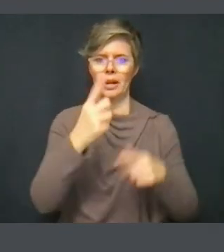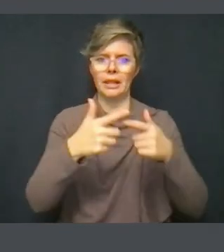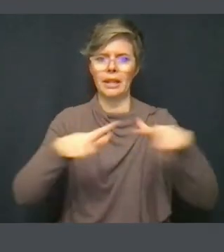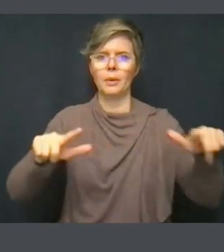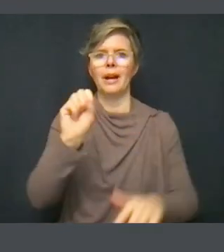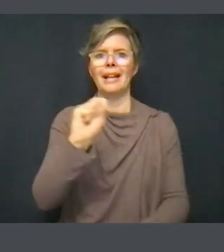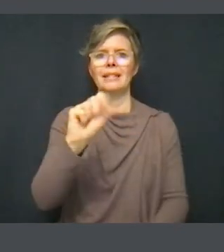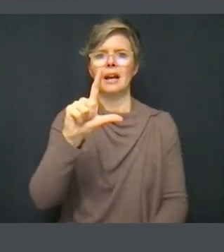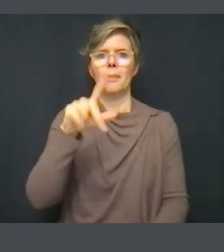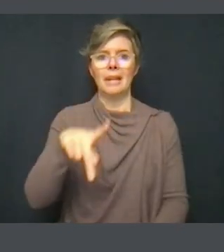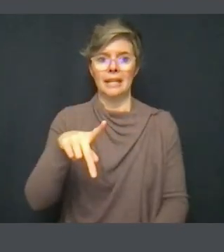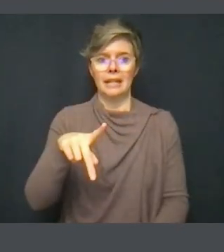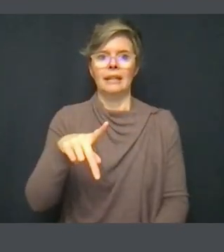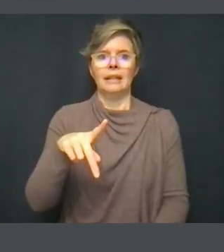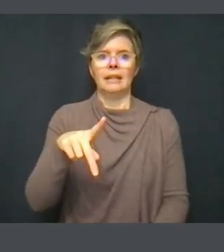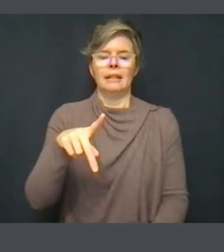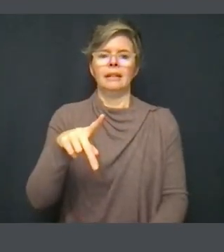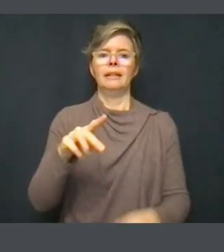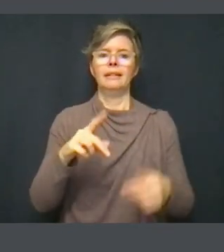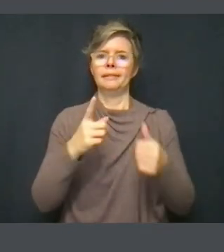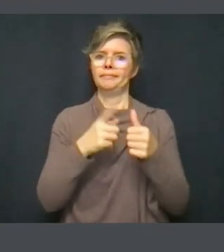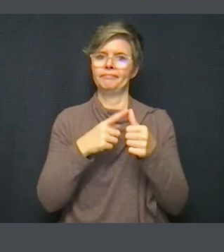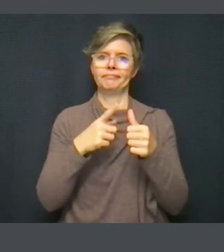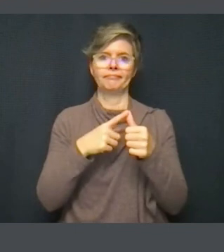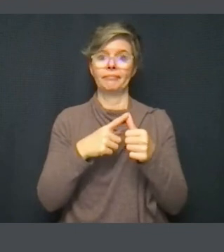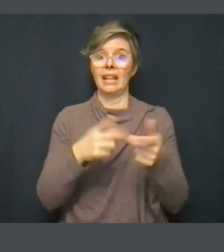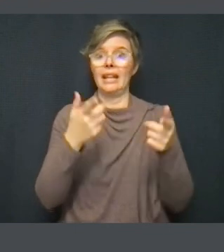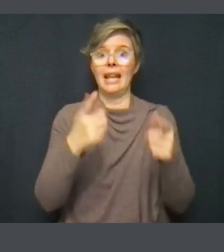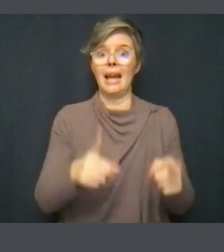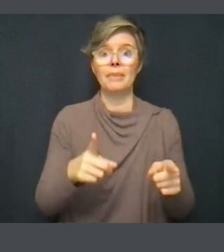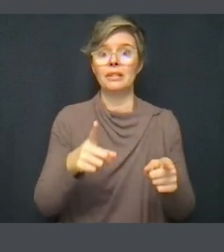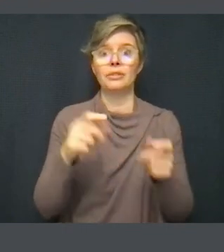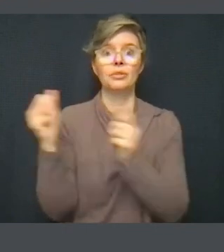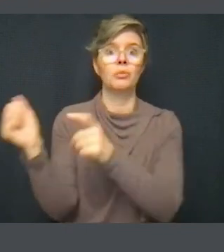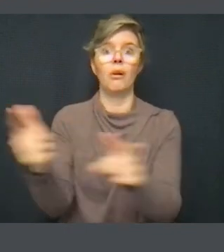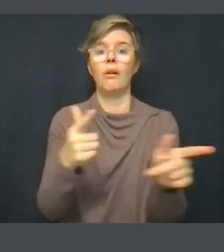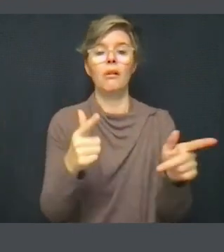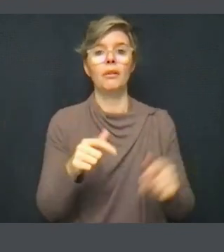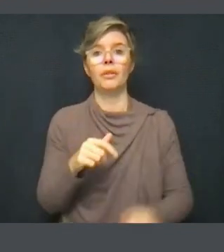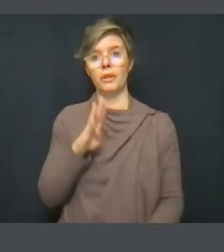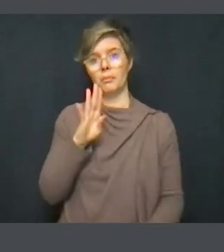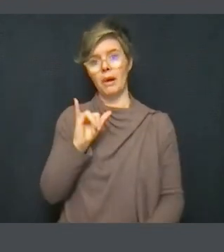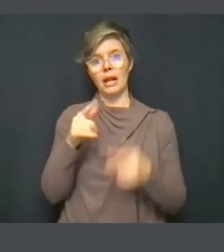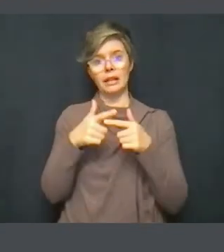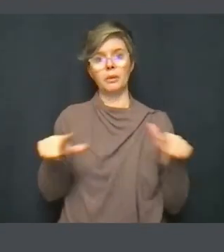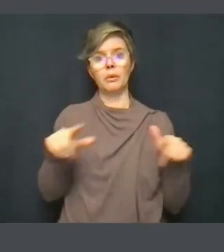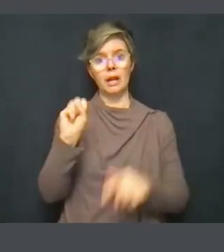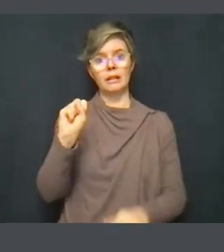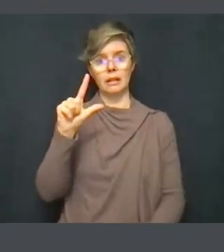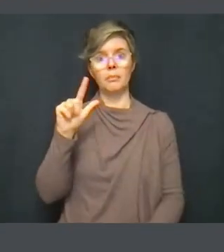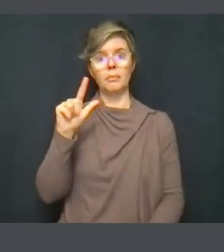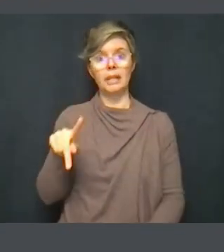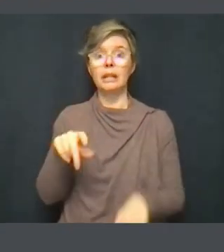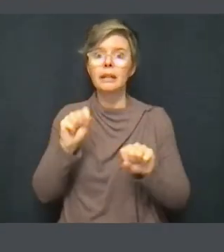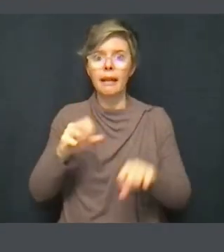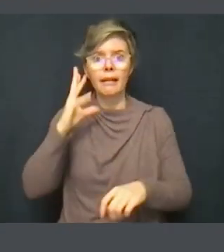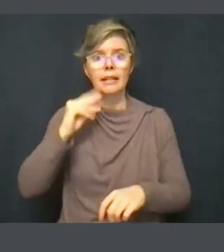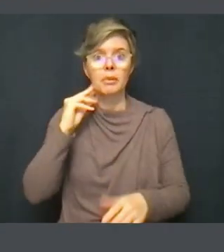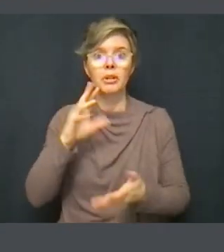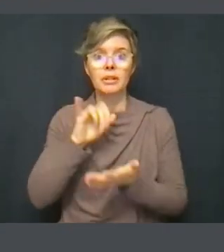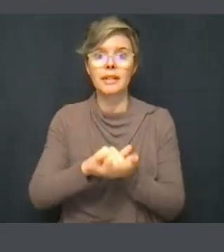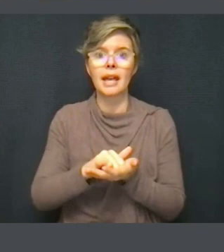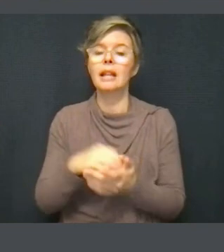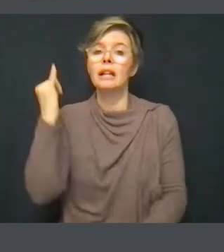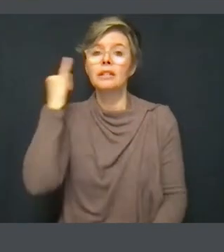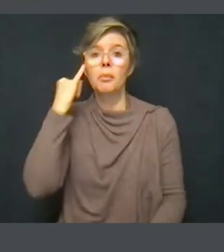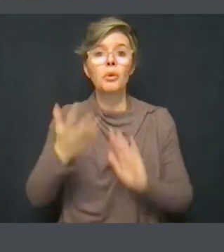SLPs, what if I don't speak the client's native language? That can happen to a bilingual SLP too, right? Me as a bilingual SLP, if I have to test or do intervention with a kid